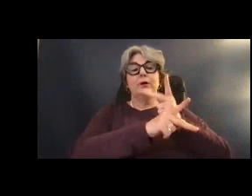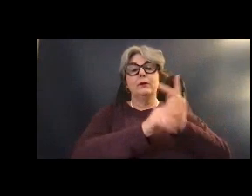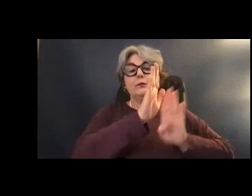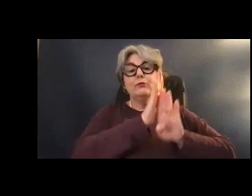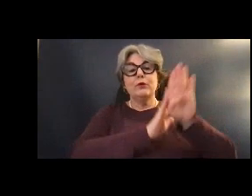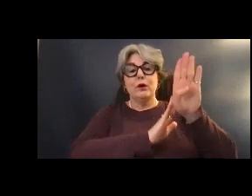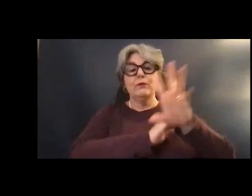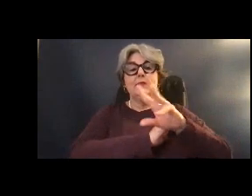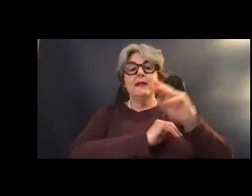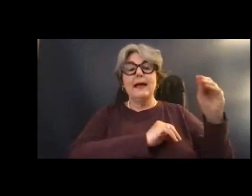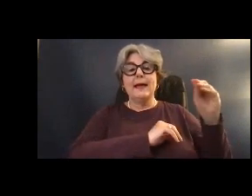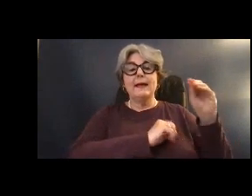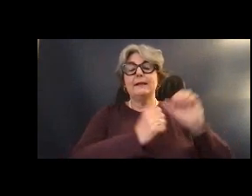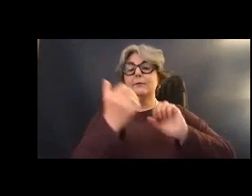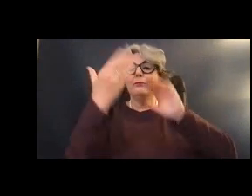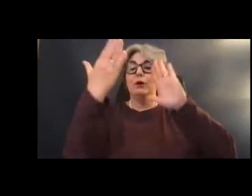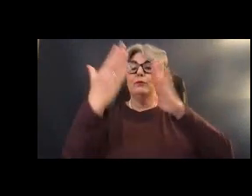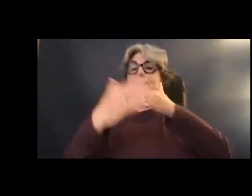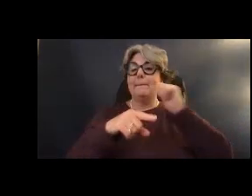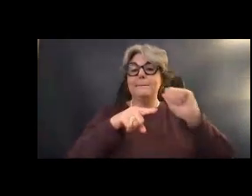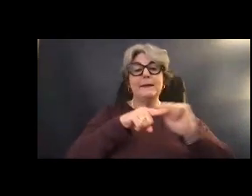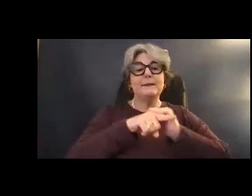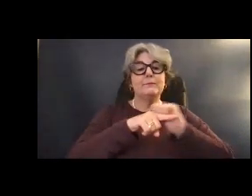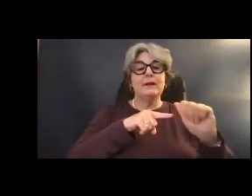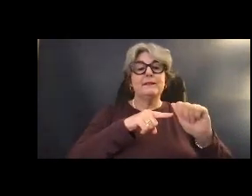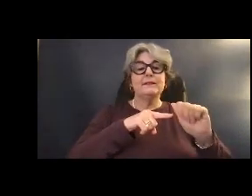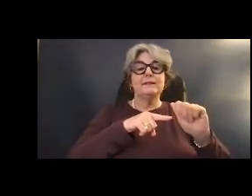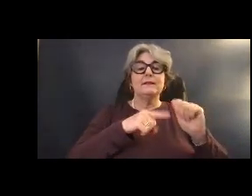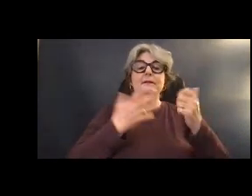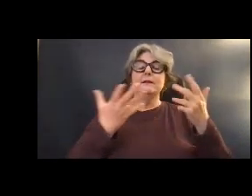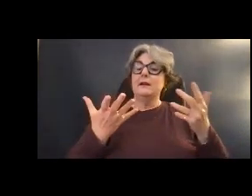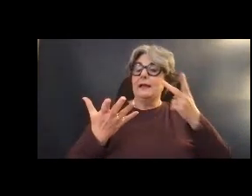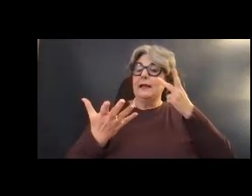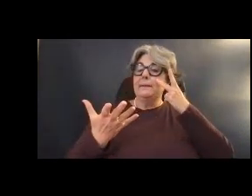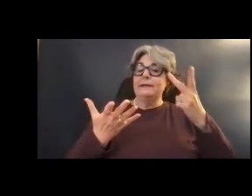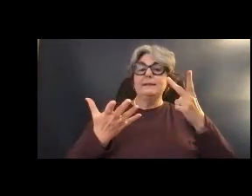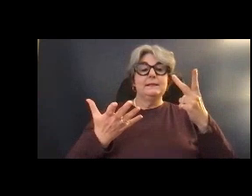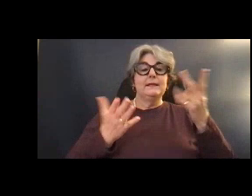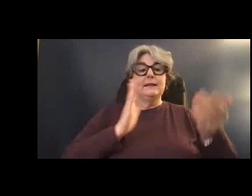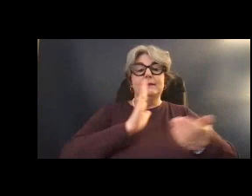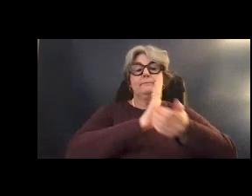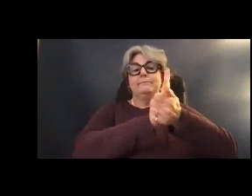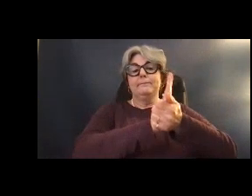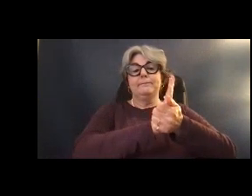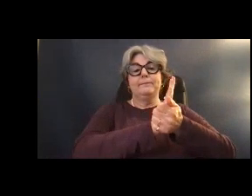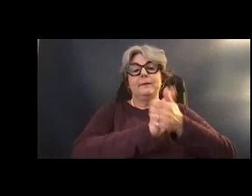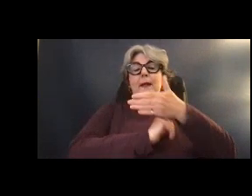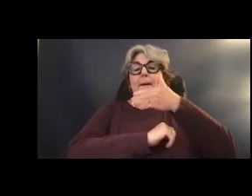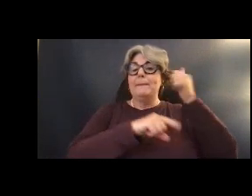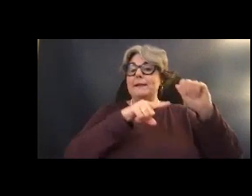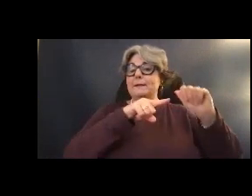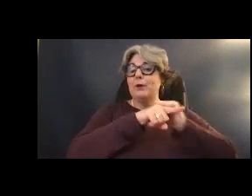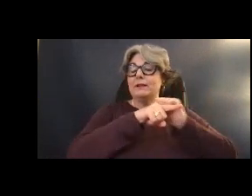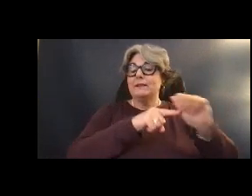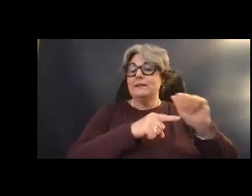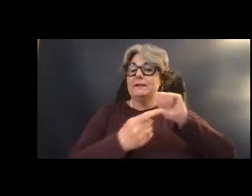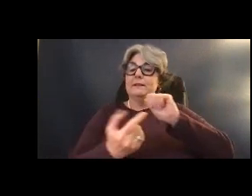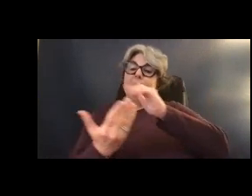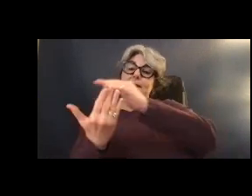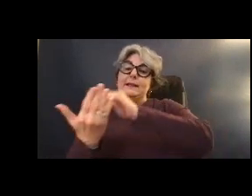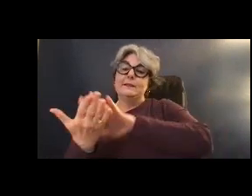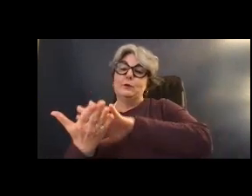and approaches and best practices, and that can be seen in a compendium of best practices and lessons learned that